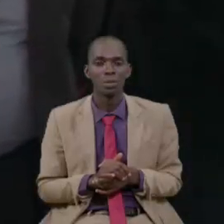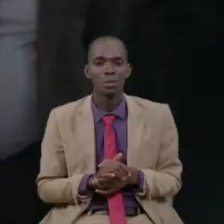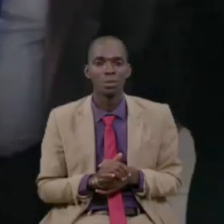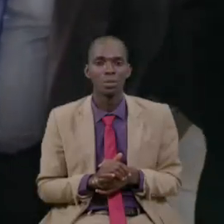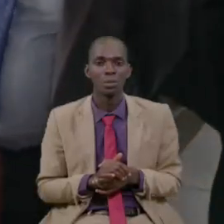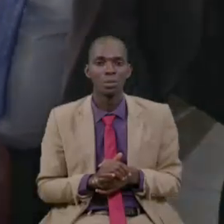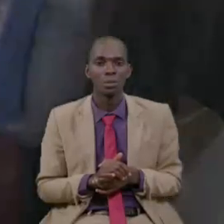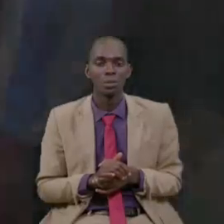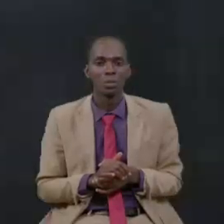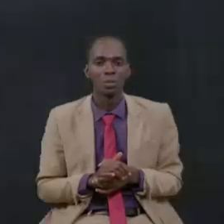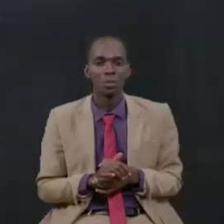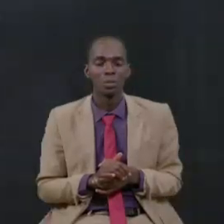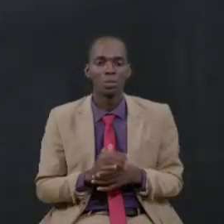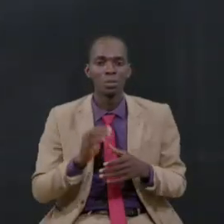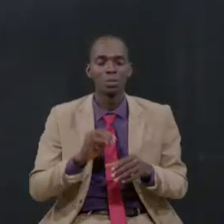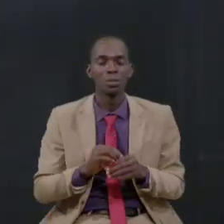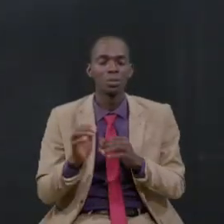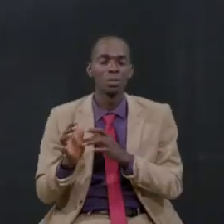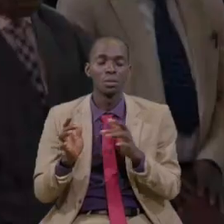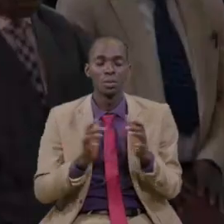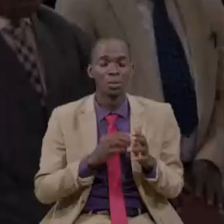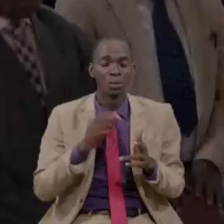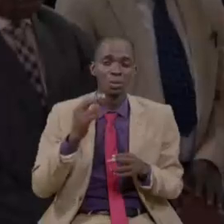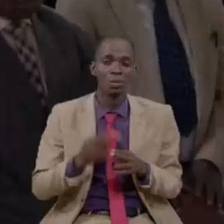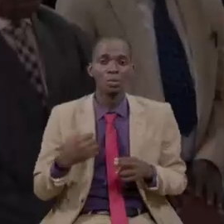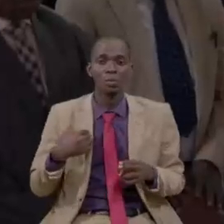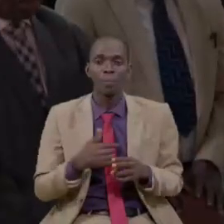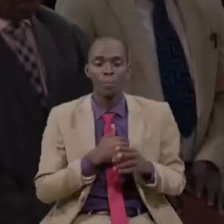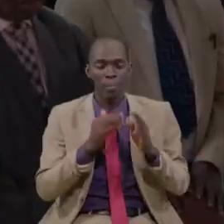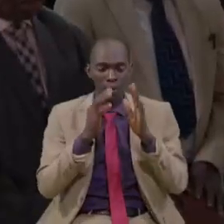In Jesus' name we pray.